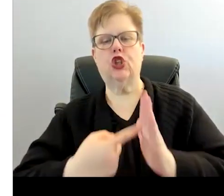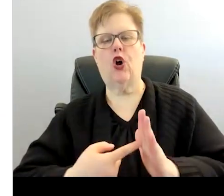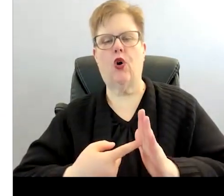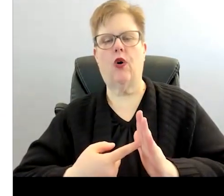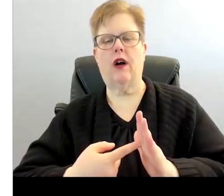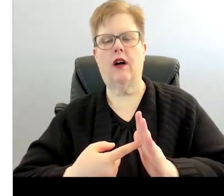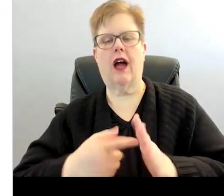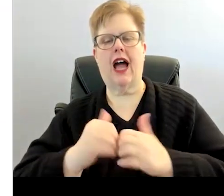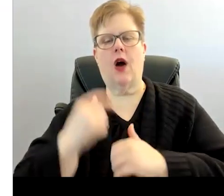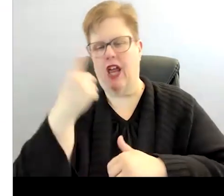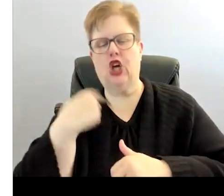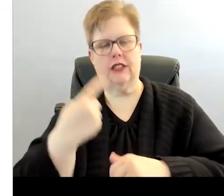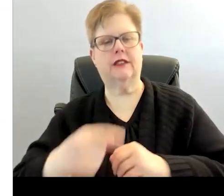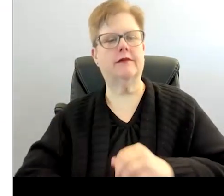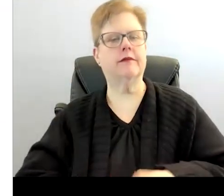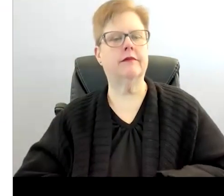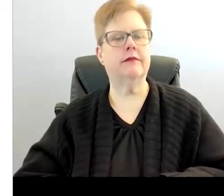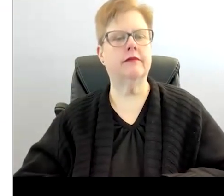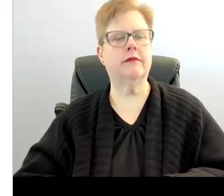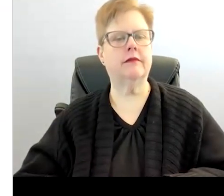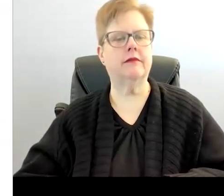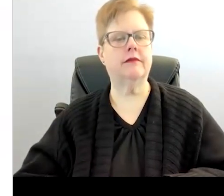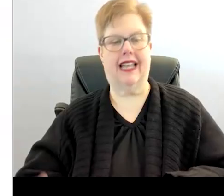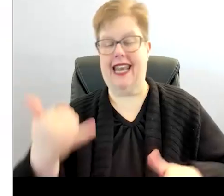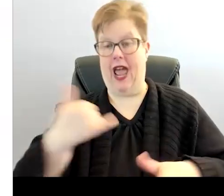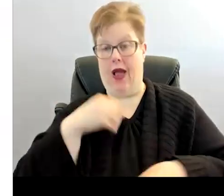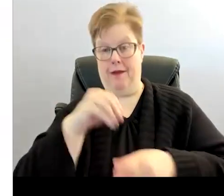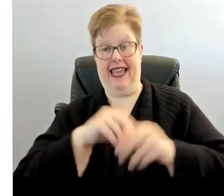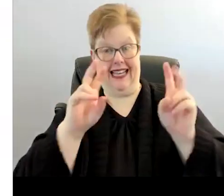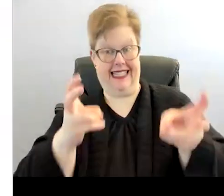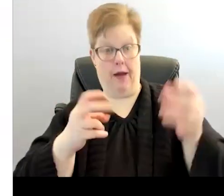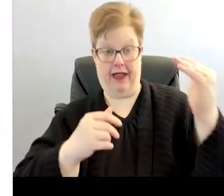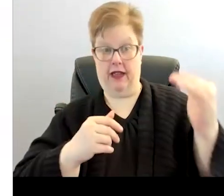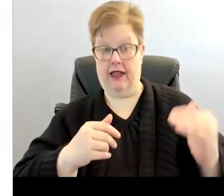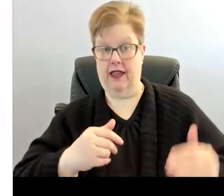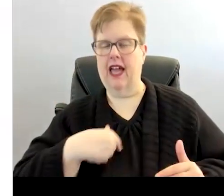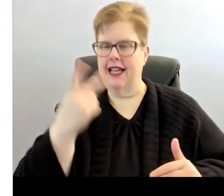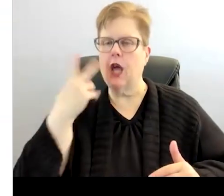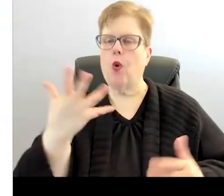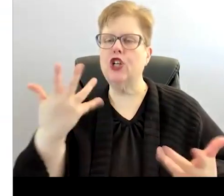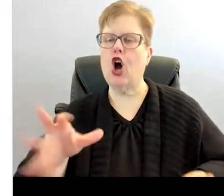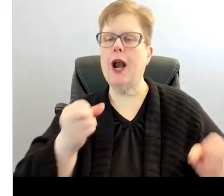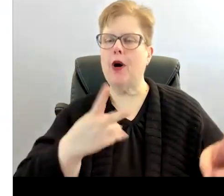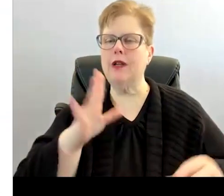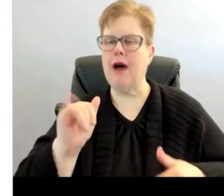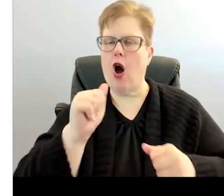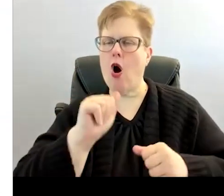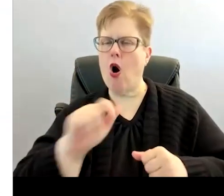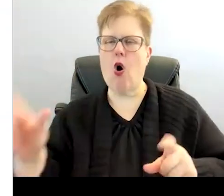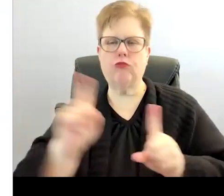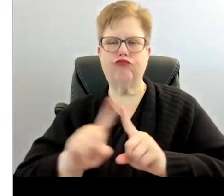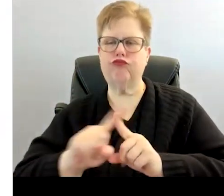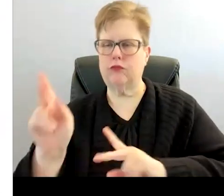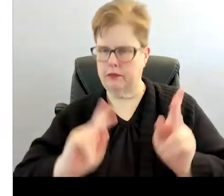this looks. I am now within a topic, and so I can see what's been posted by all sorts of